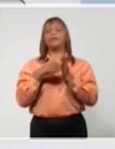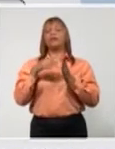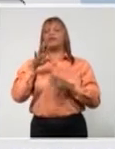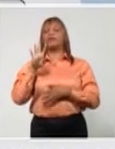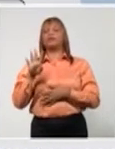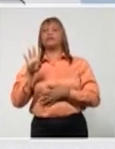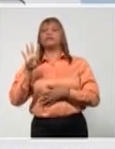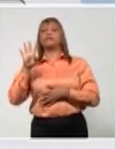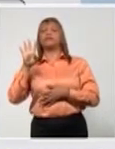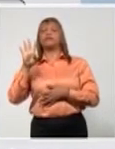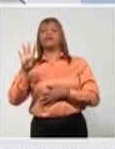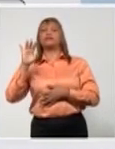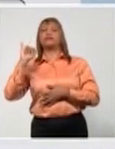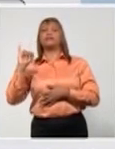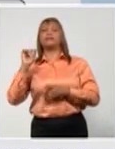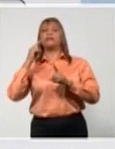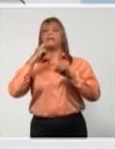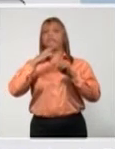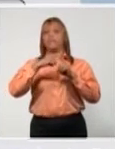226,443, of which